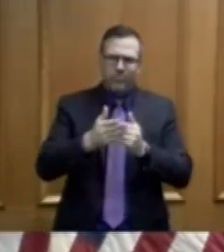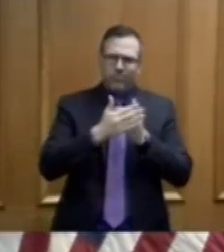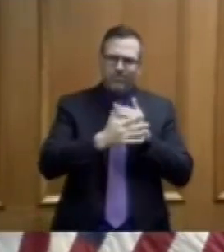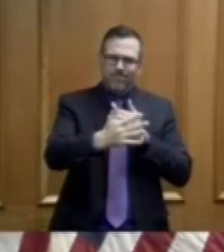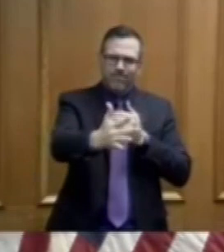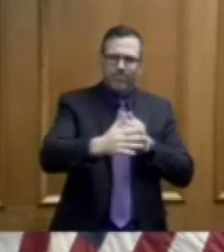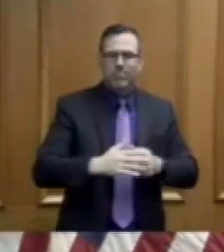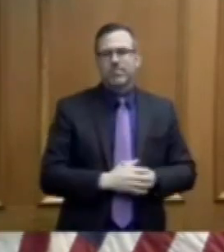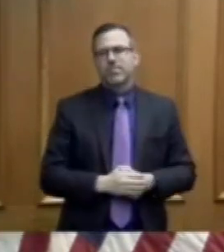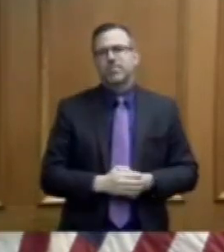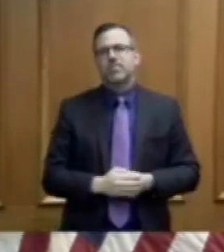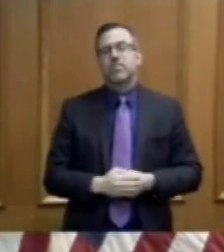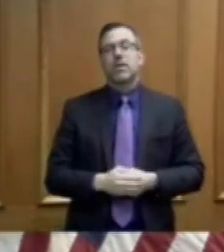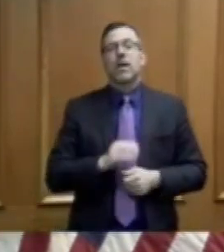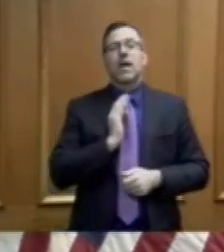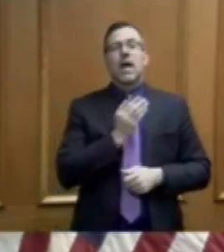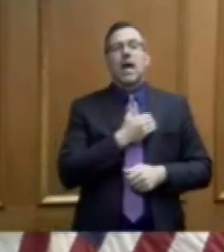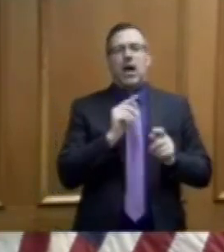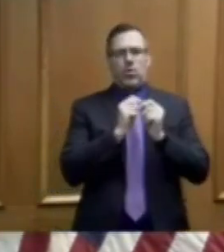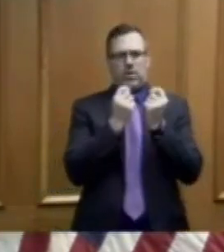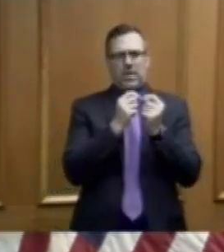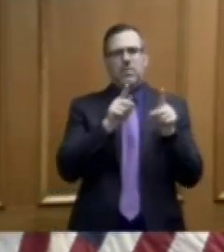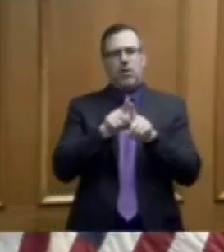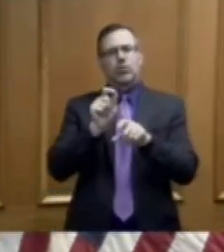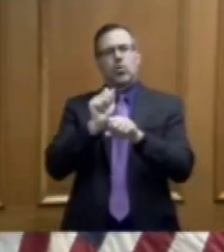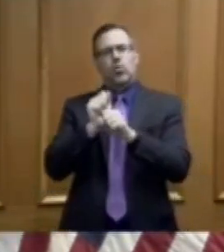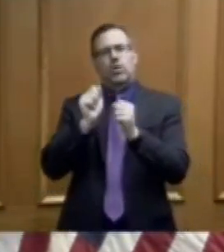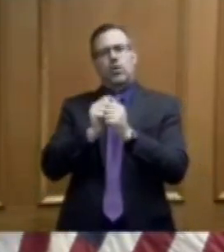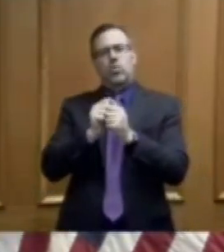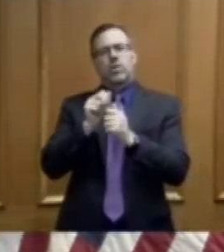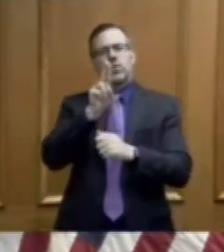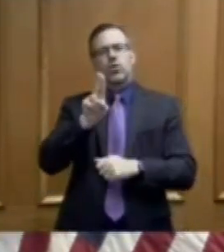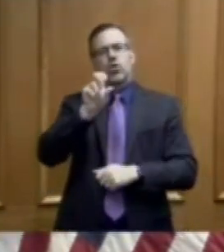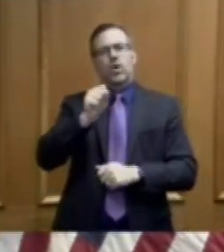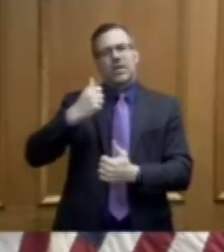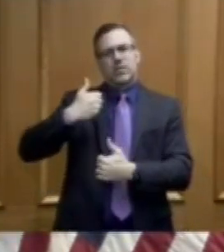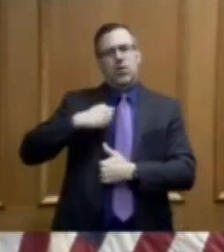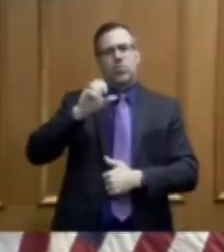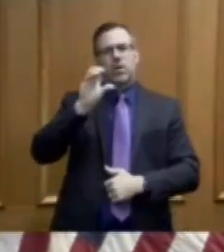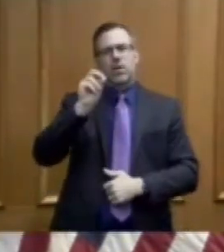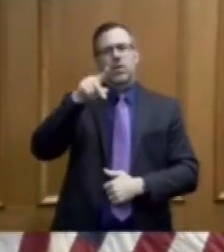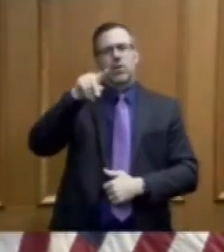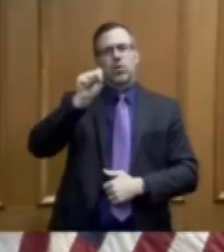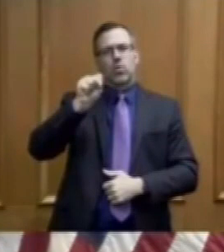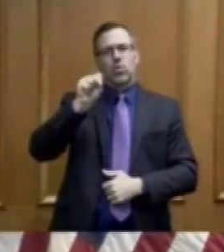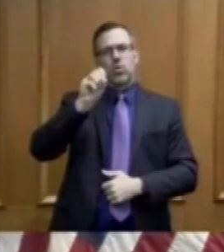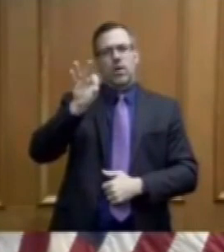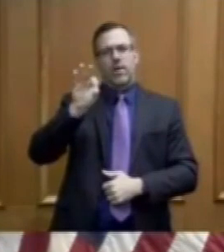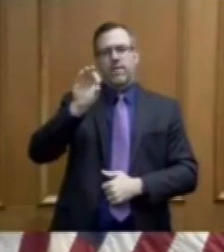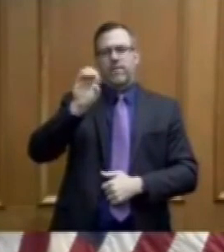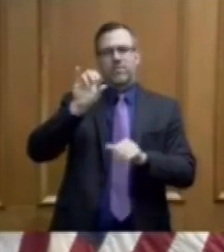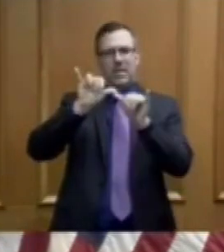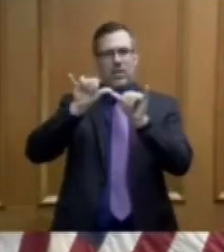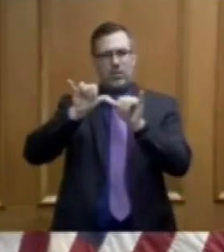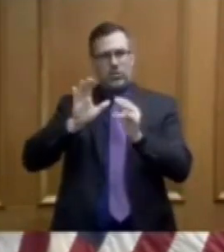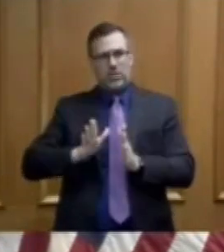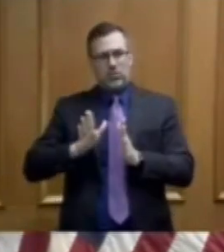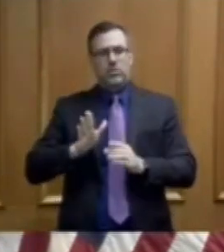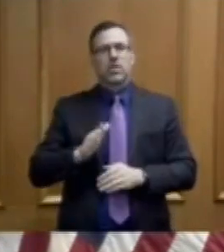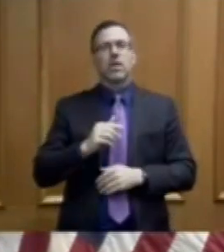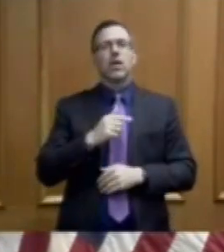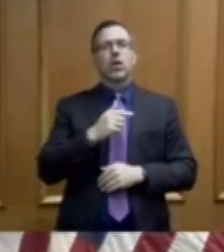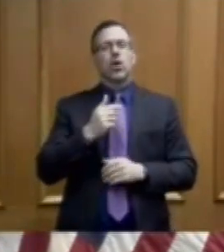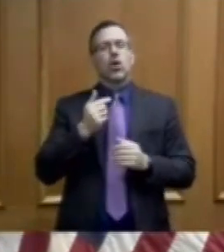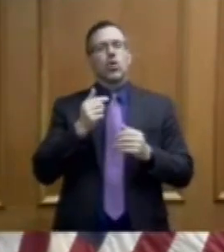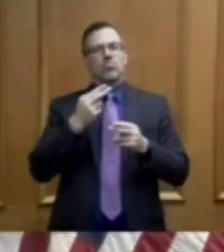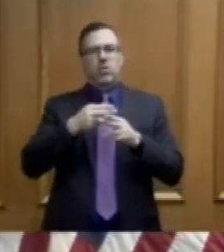is also currently working with the U.S. Army Corps of Engineers in surge planning. We are planning to make sure that we